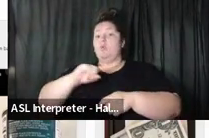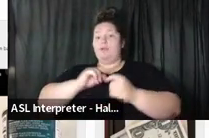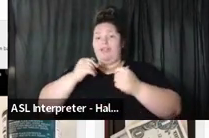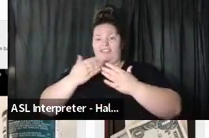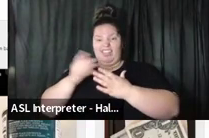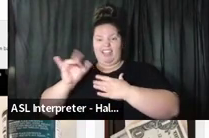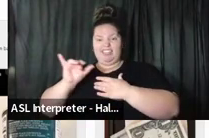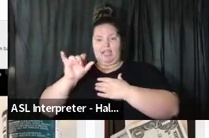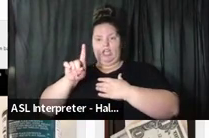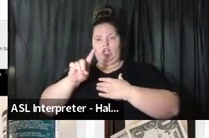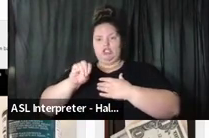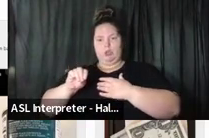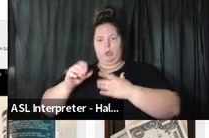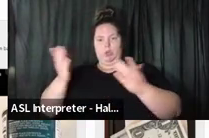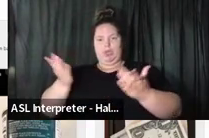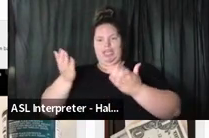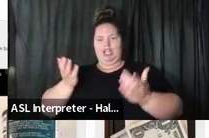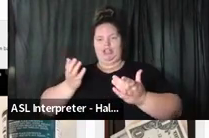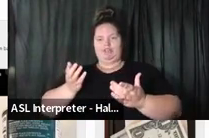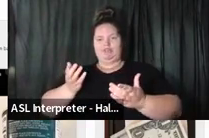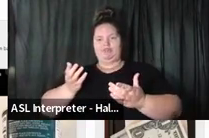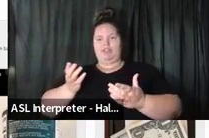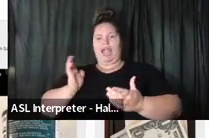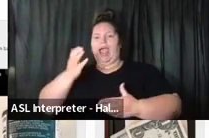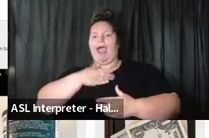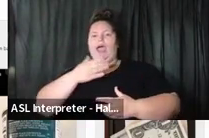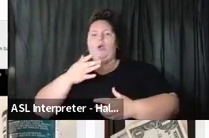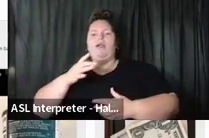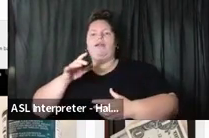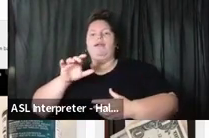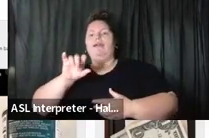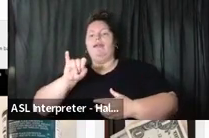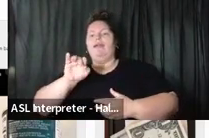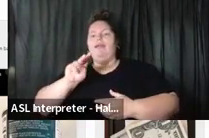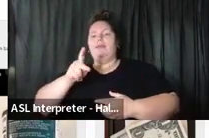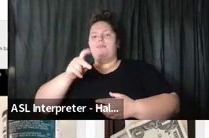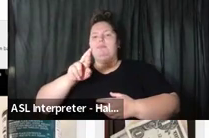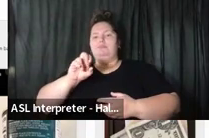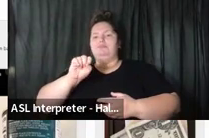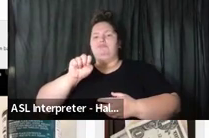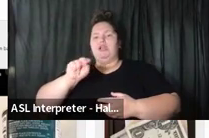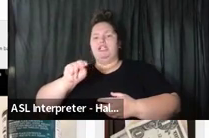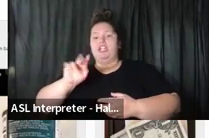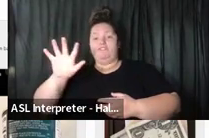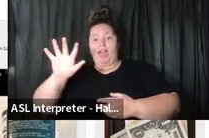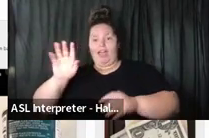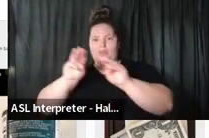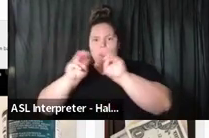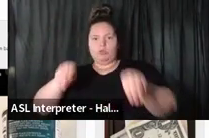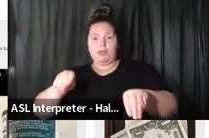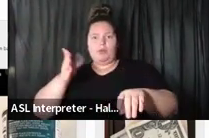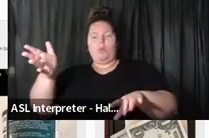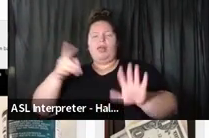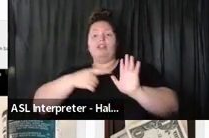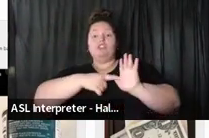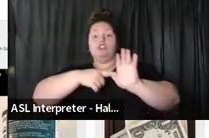zoo, like our Impression 5 Museum, where it would show different, it would give you a walkthrough tour,